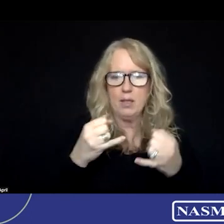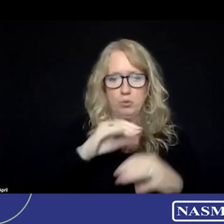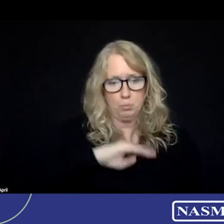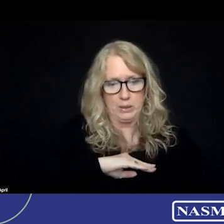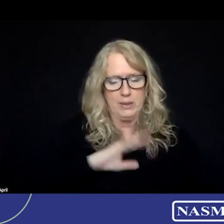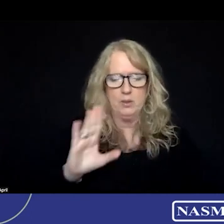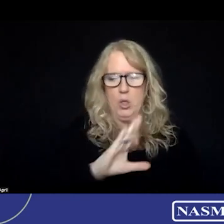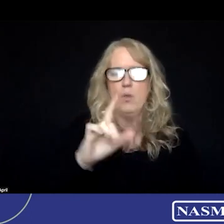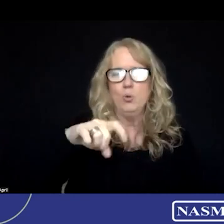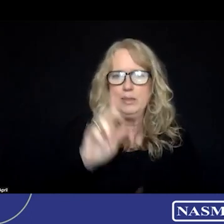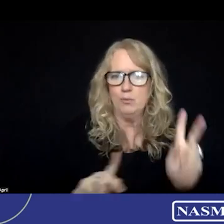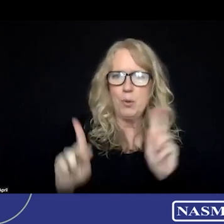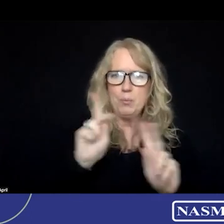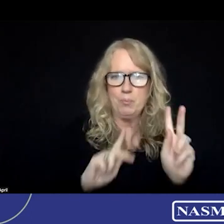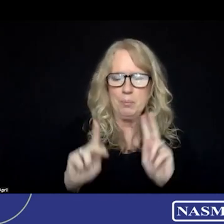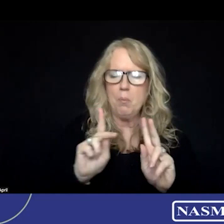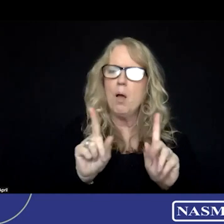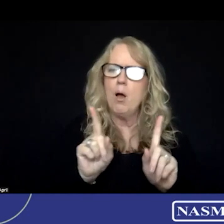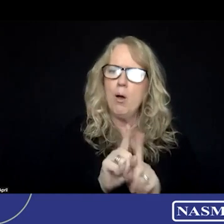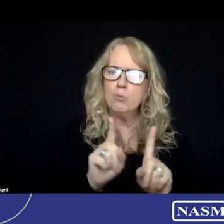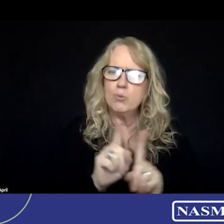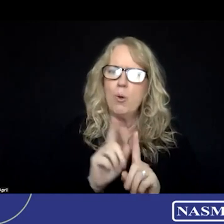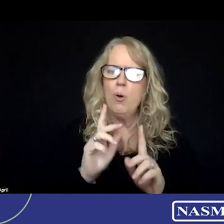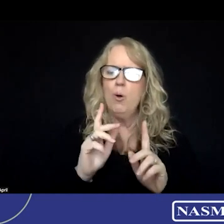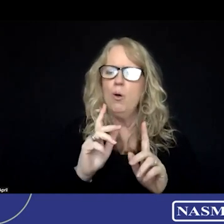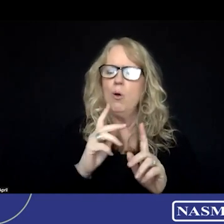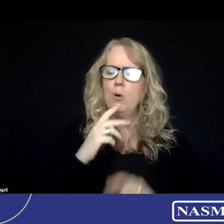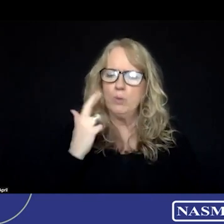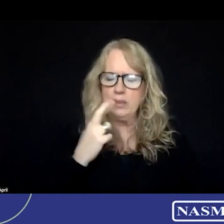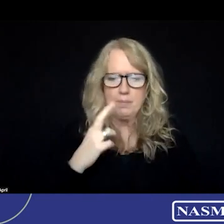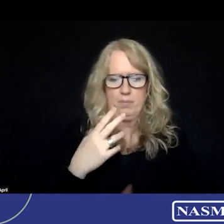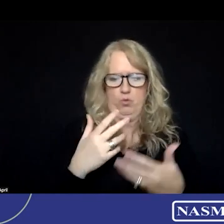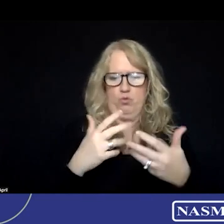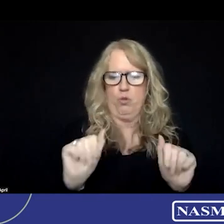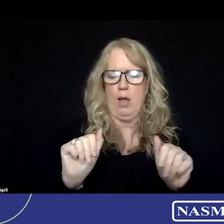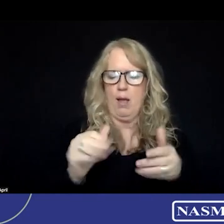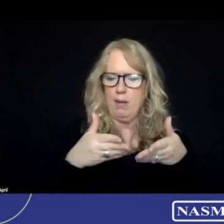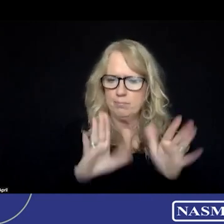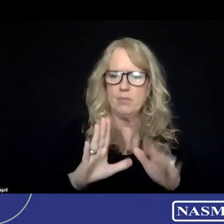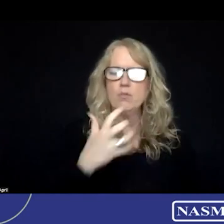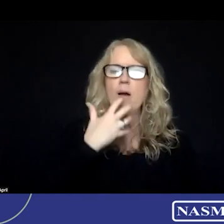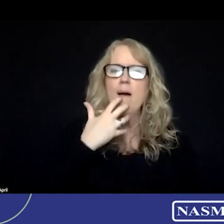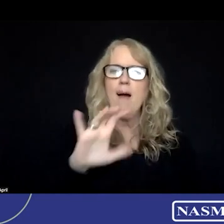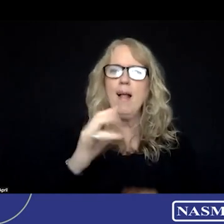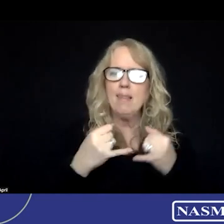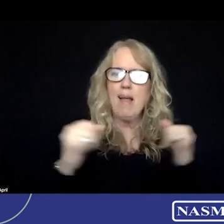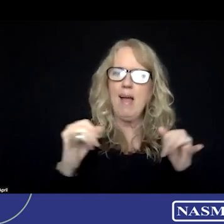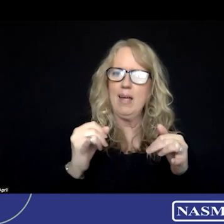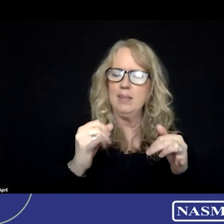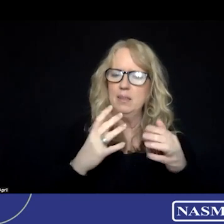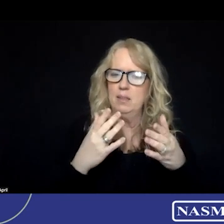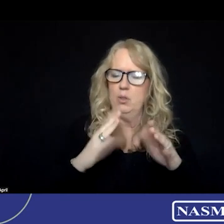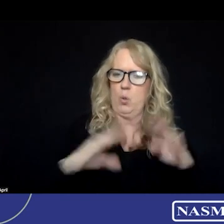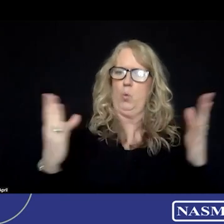of these folks, but also to try to free up the hotline for people who had